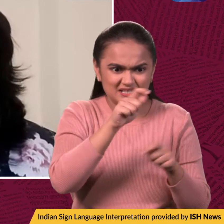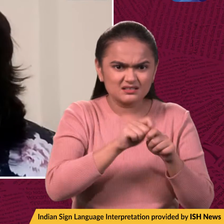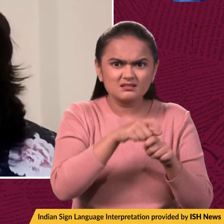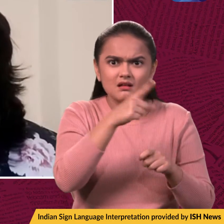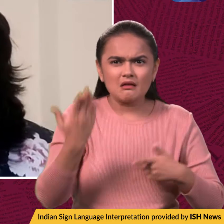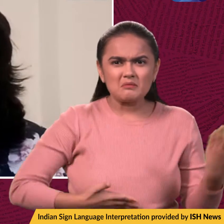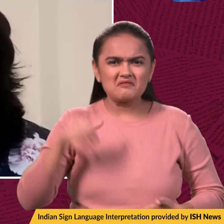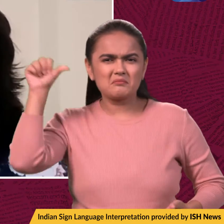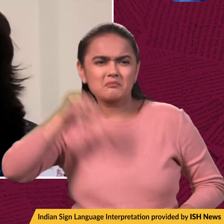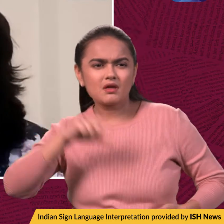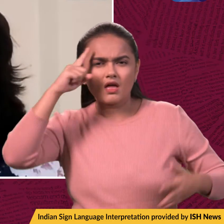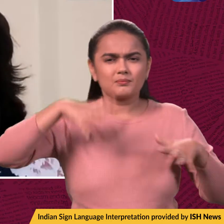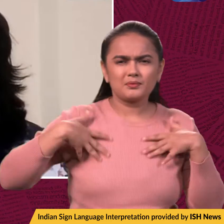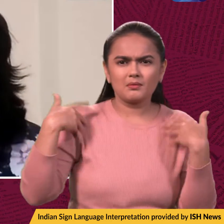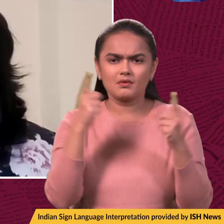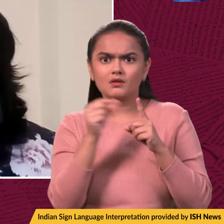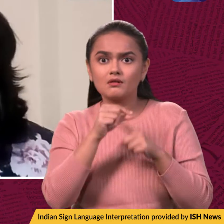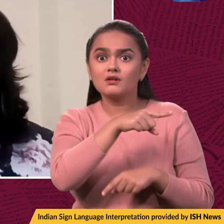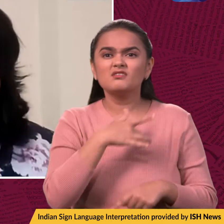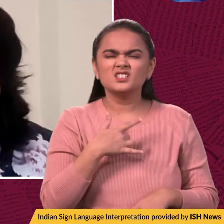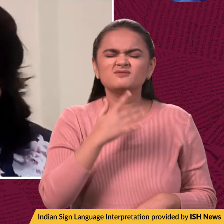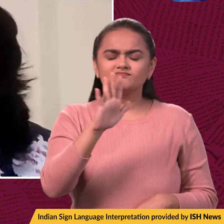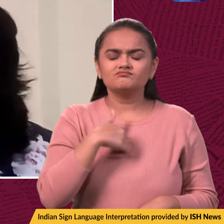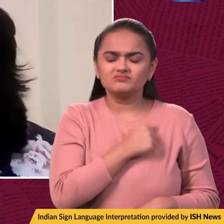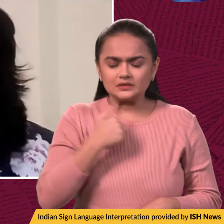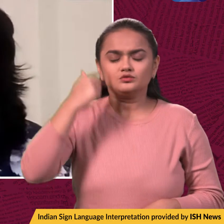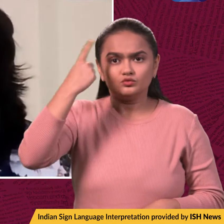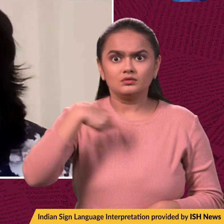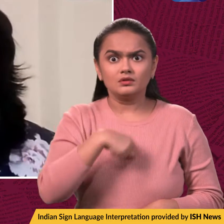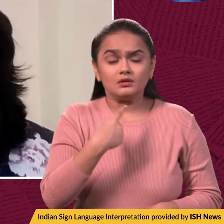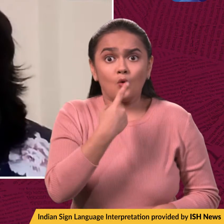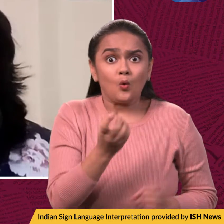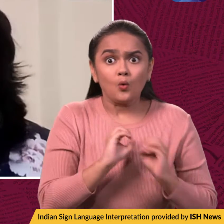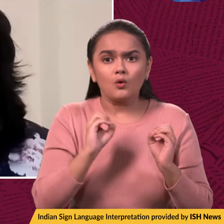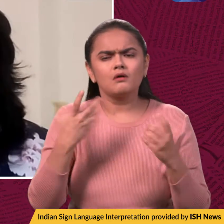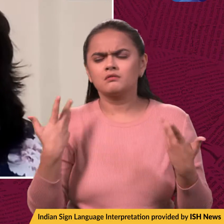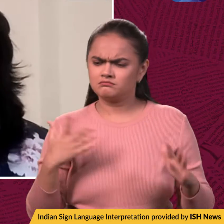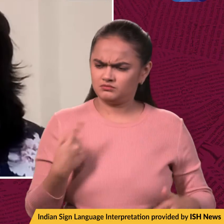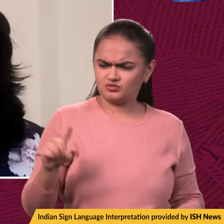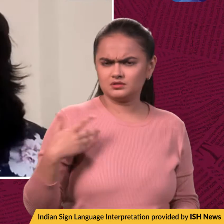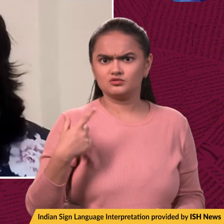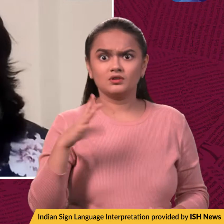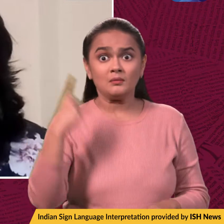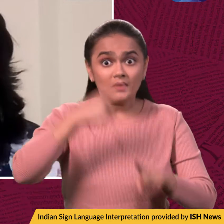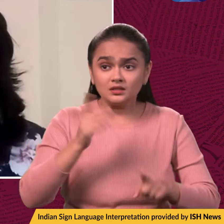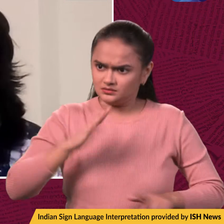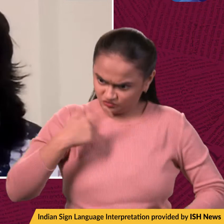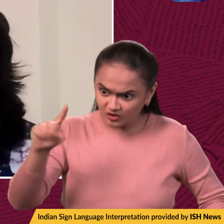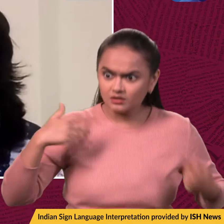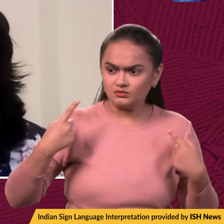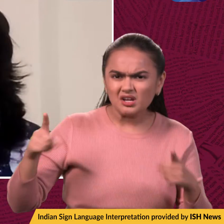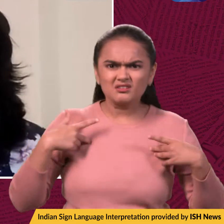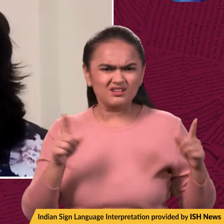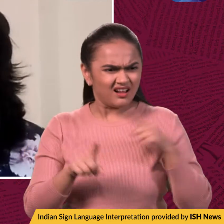sacrilege against the House have not expressed any remorse On the other hand, they are justifying it.